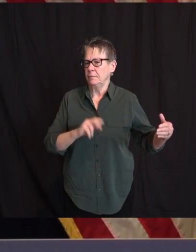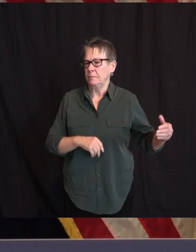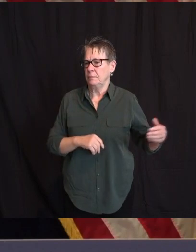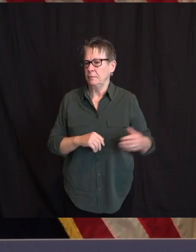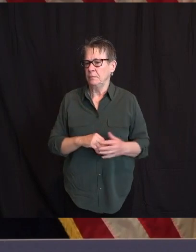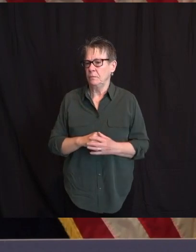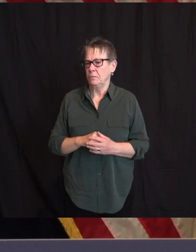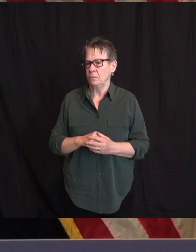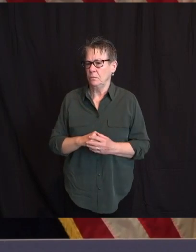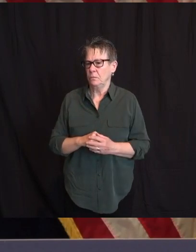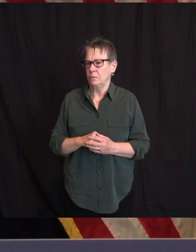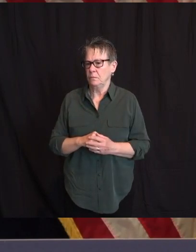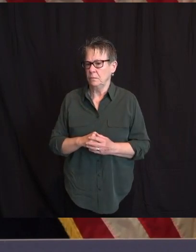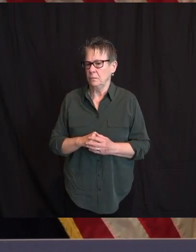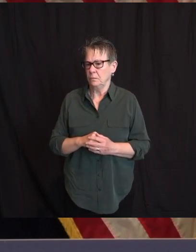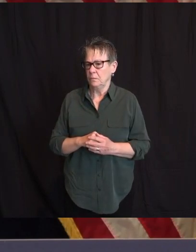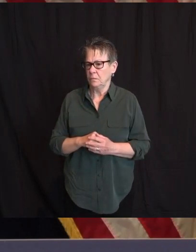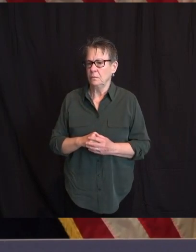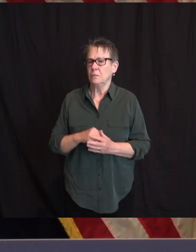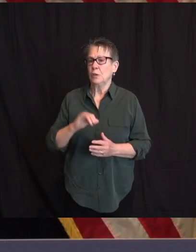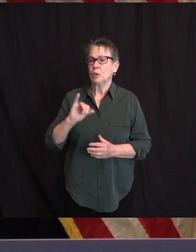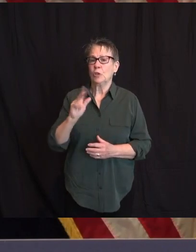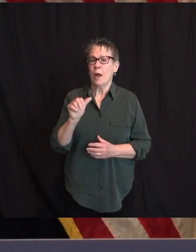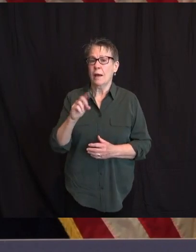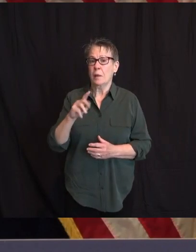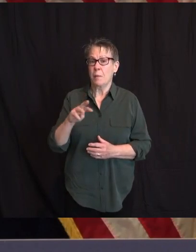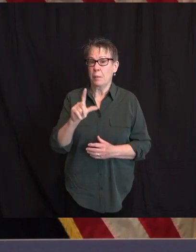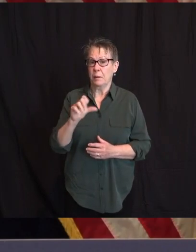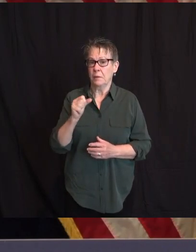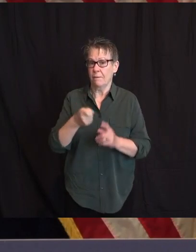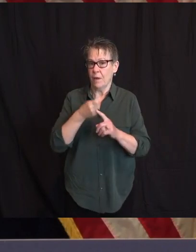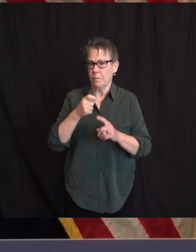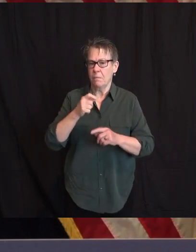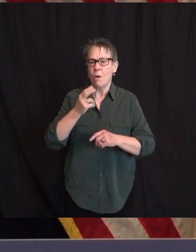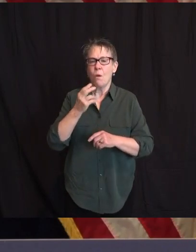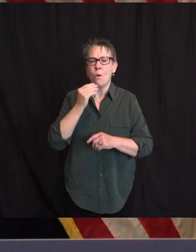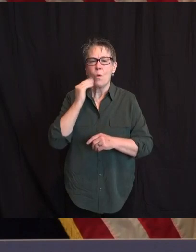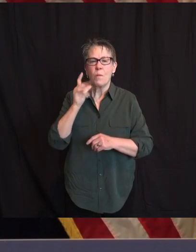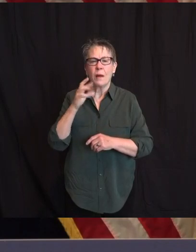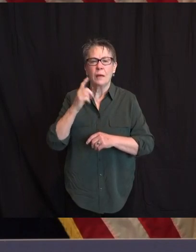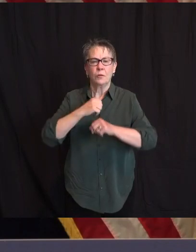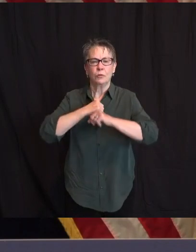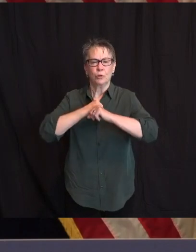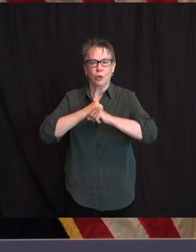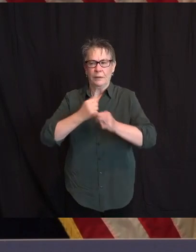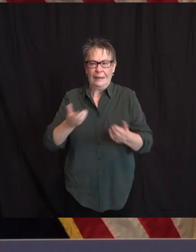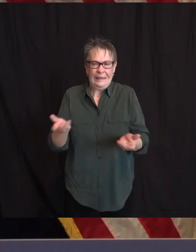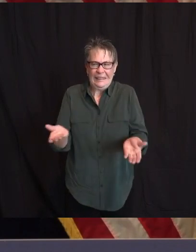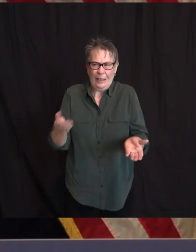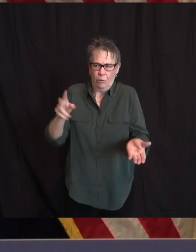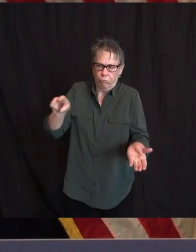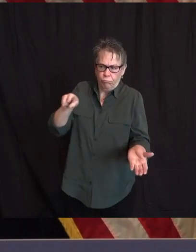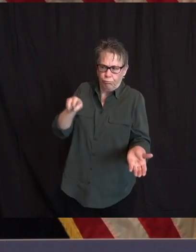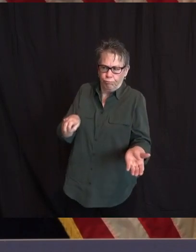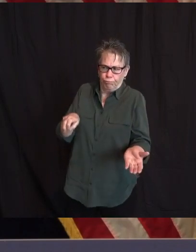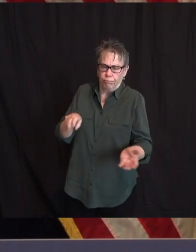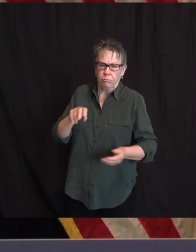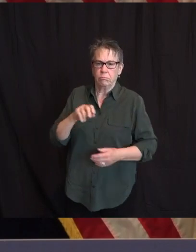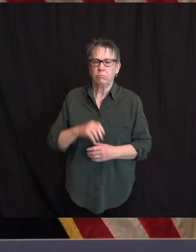Parimal Garg here to answer any legal questions which may come up. Mahan Gunaratne, our comms director, and assembled